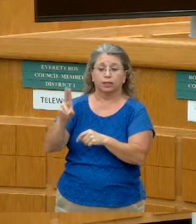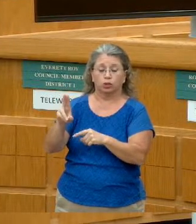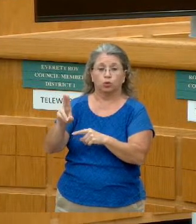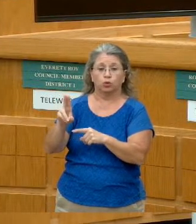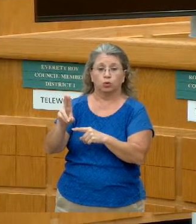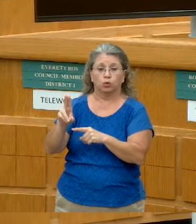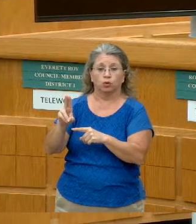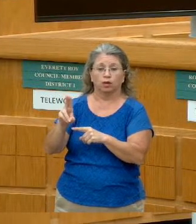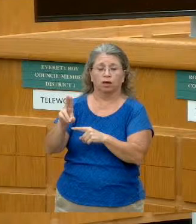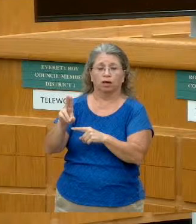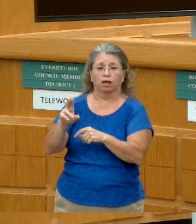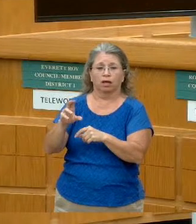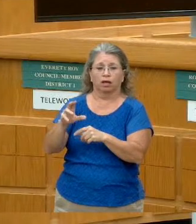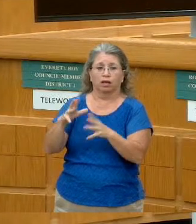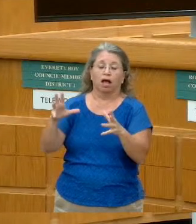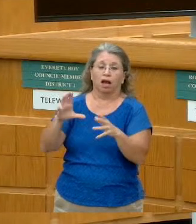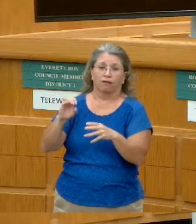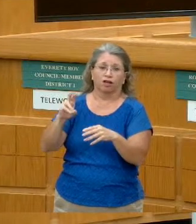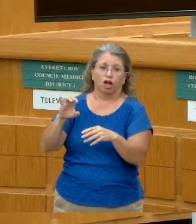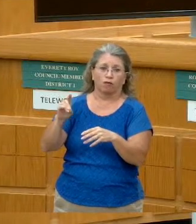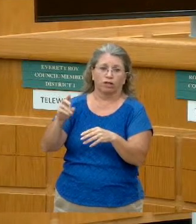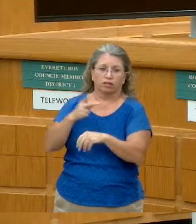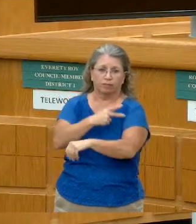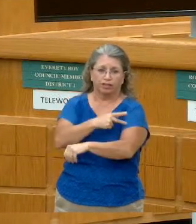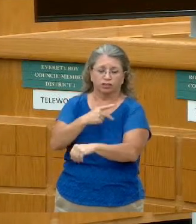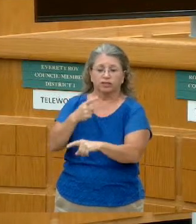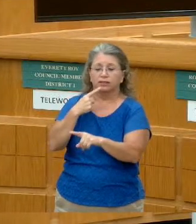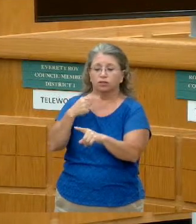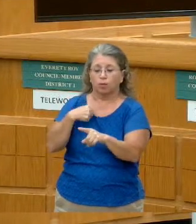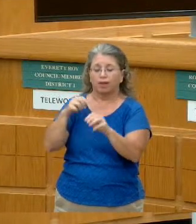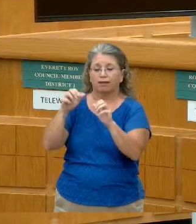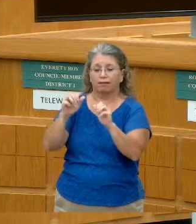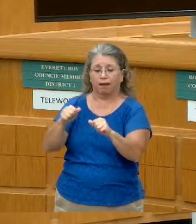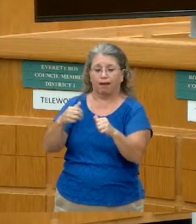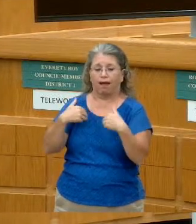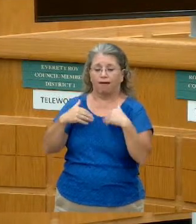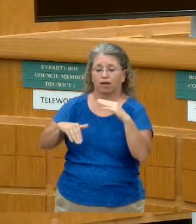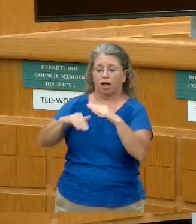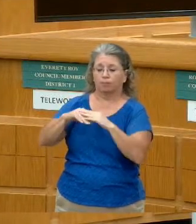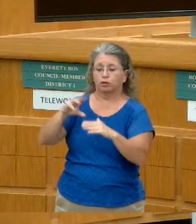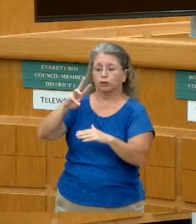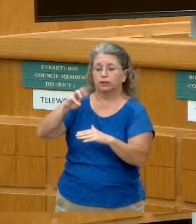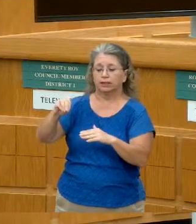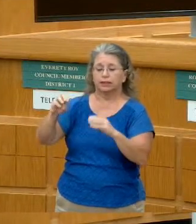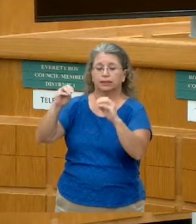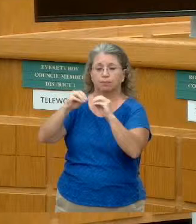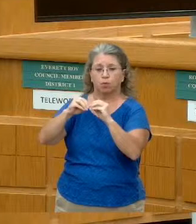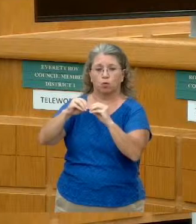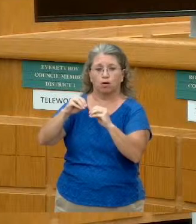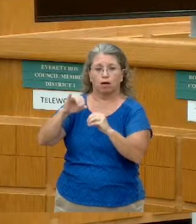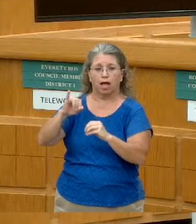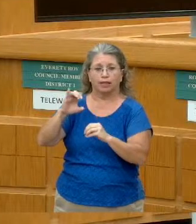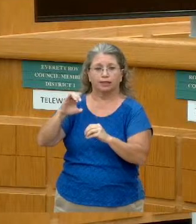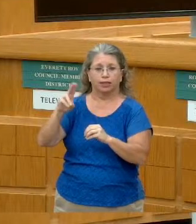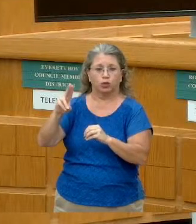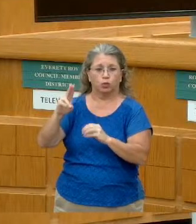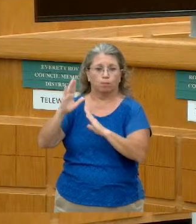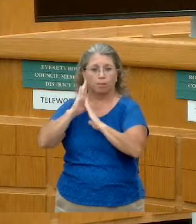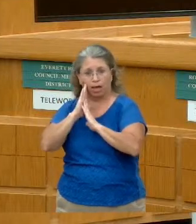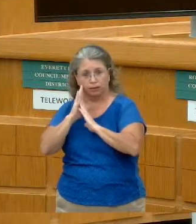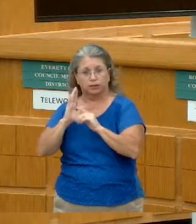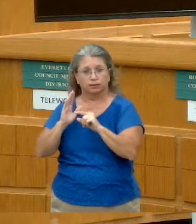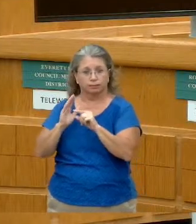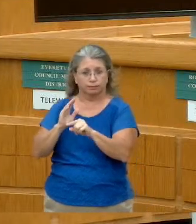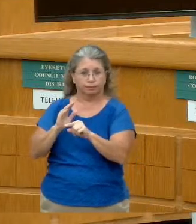COVID patients. He told me he could expand to 60 more beds, 60 more ICU beds, and so he